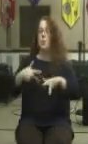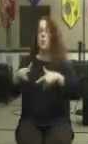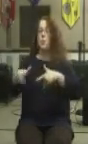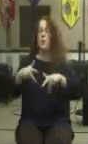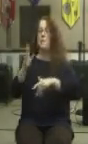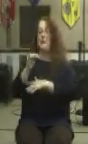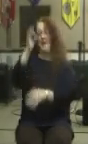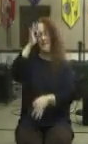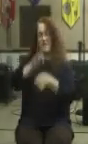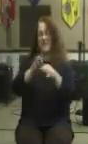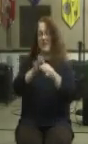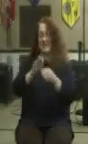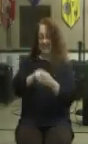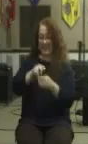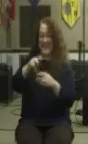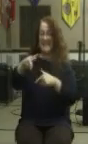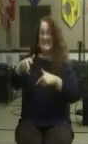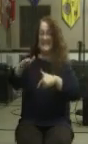step out into the deep.